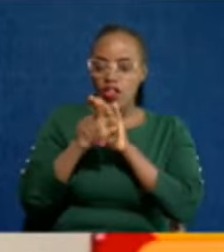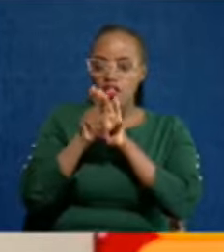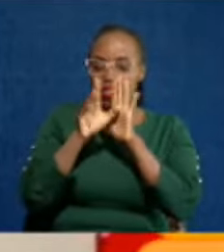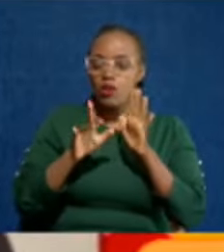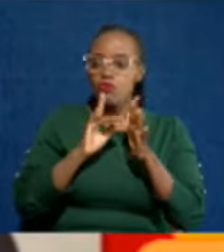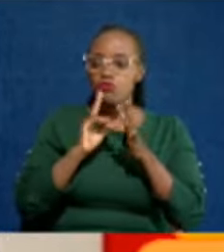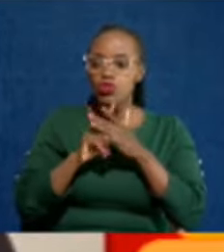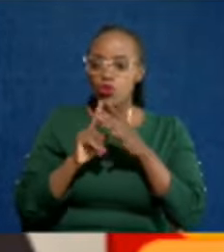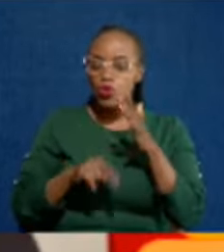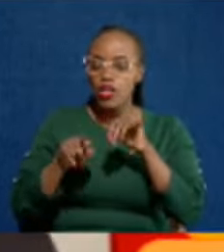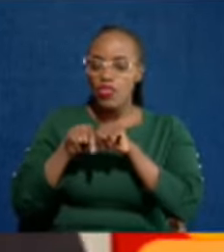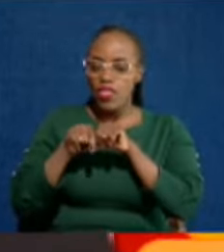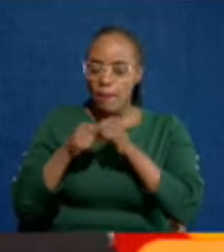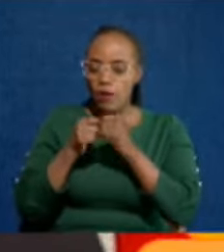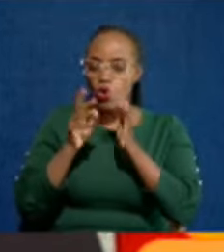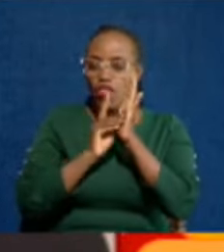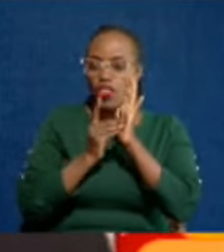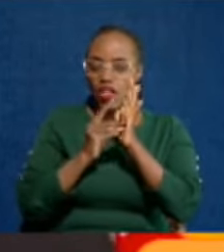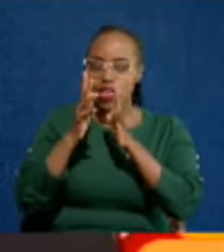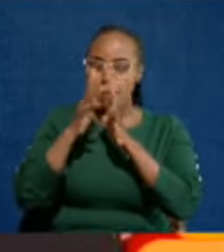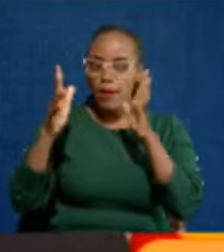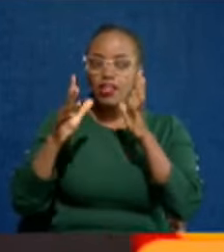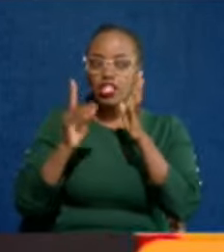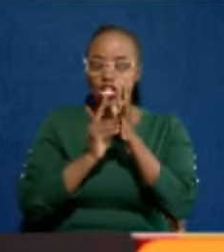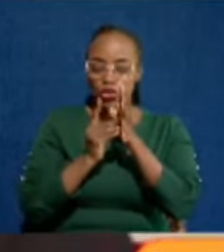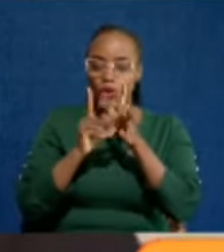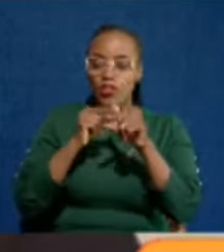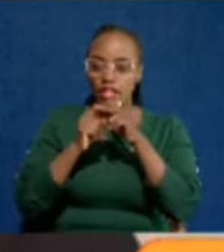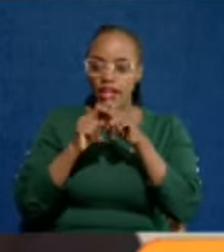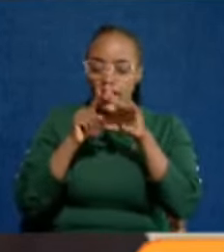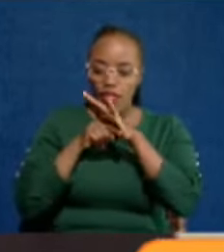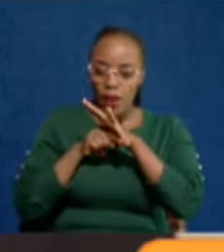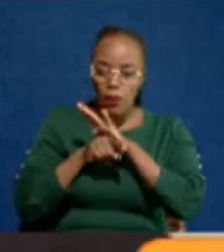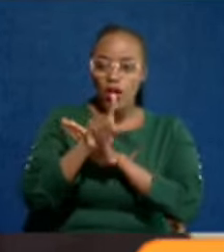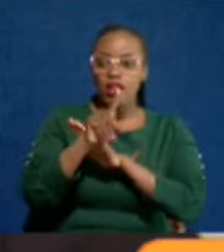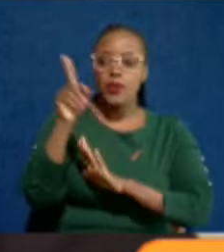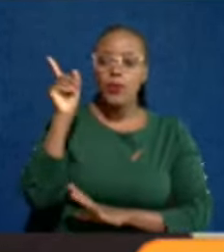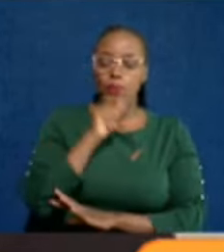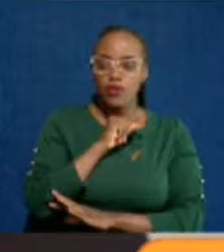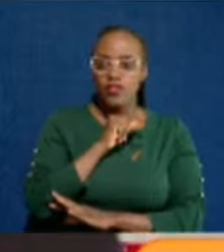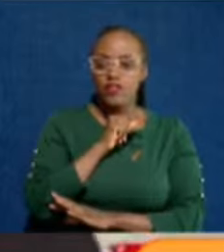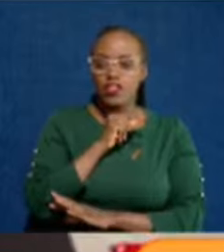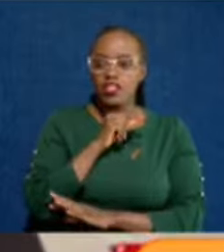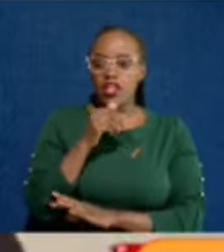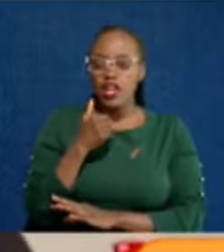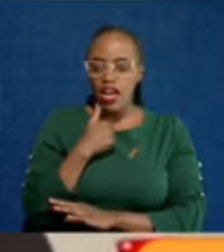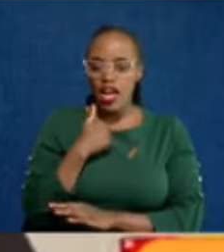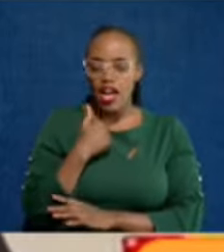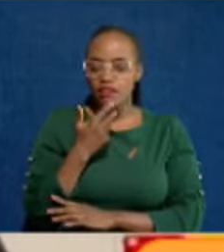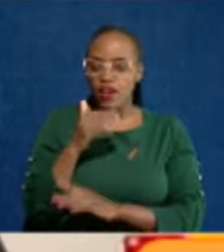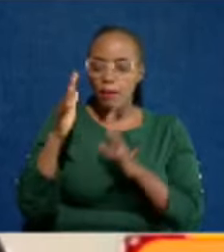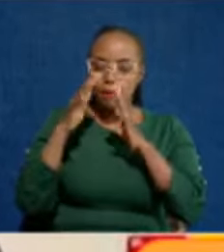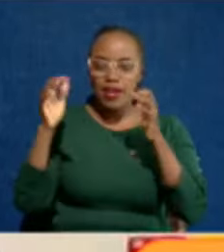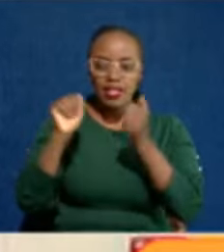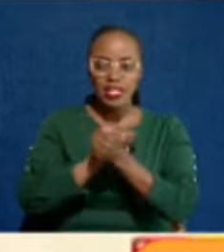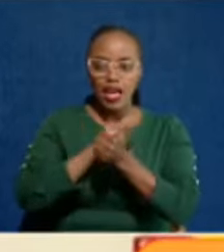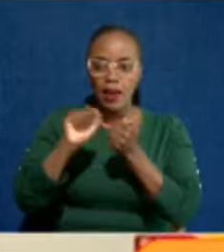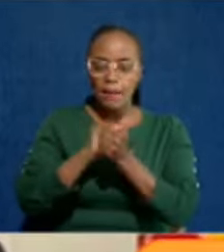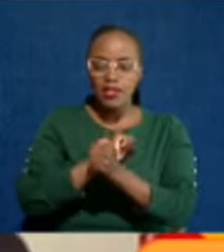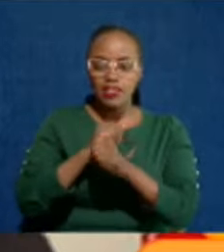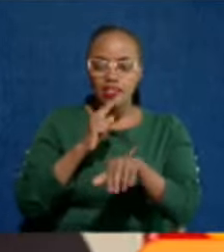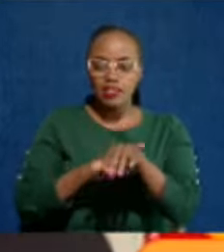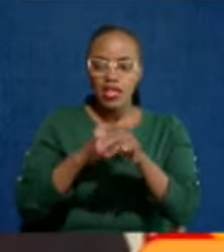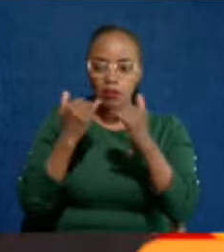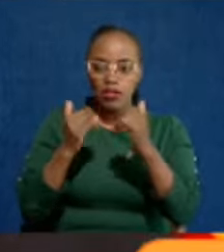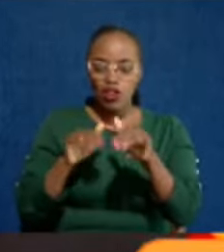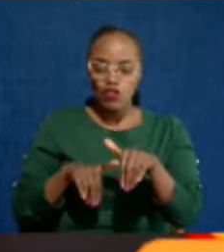me they broke the door, the main door, and they were able to get in. And they did cause massive damage. At the moment,